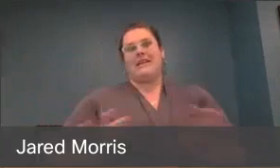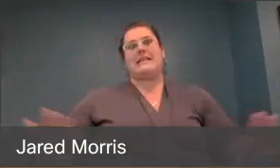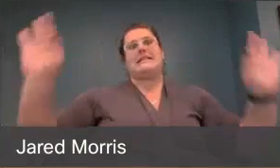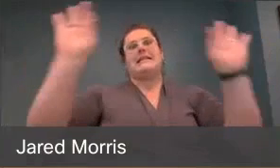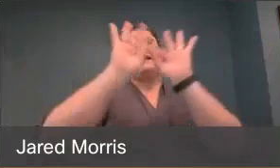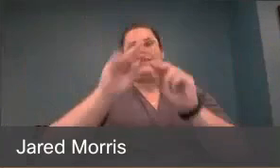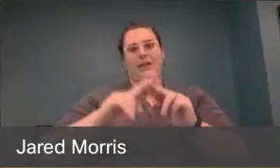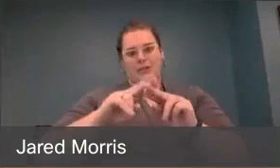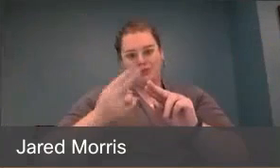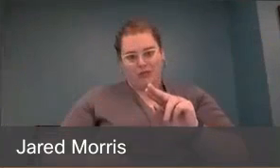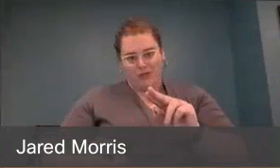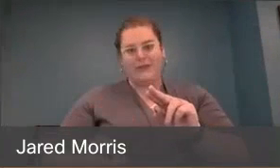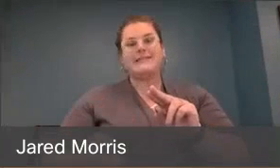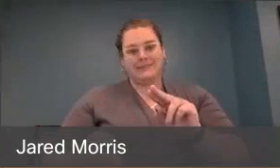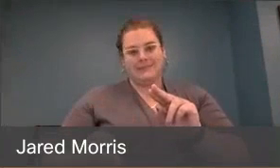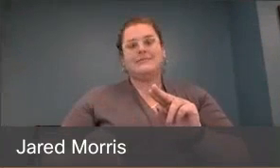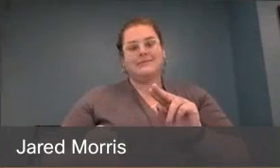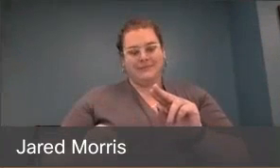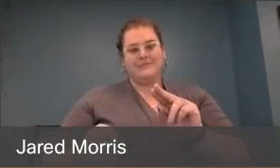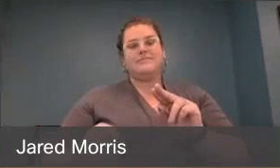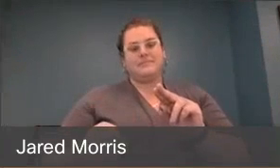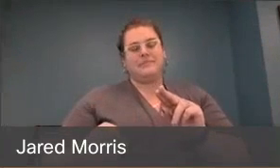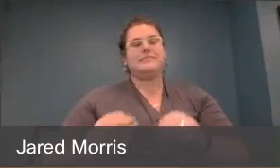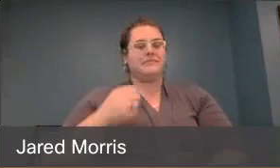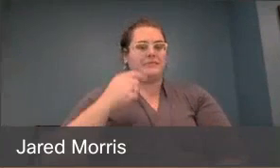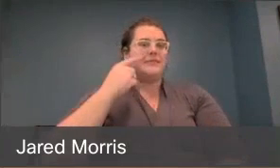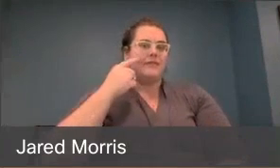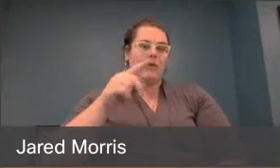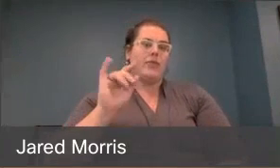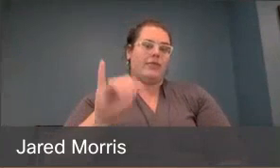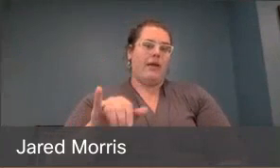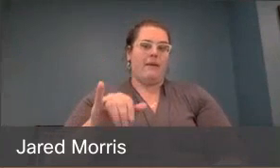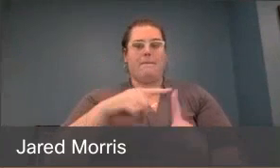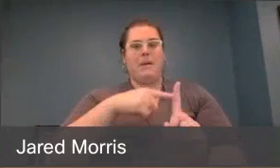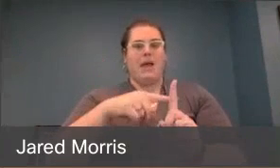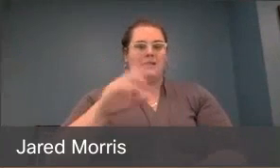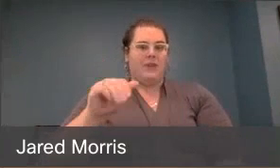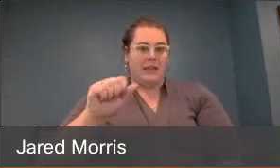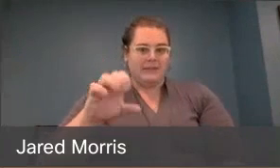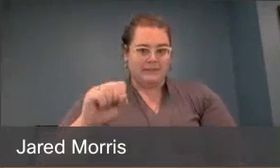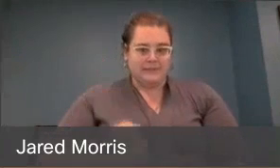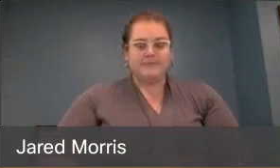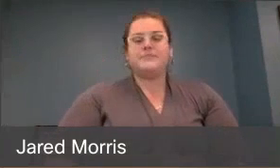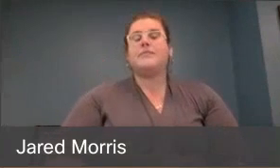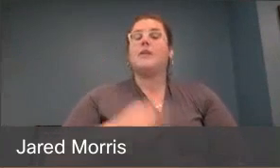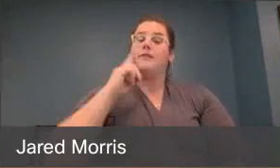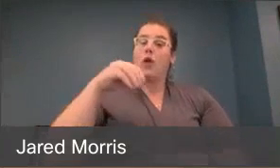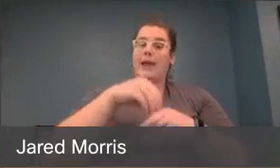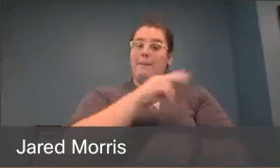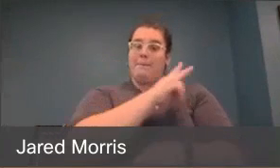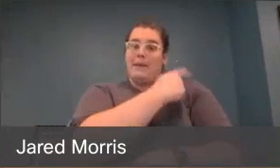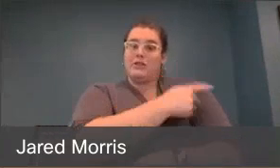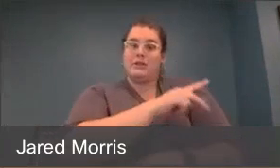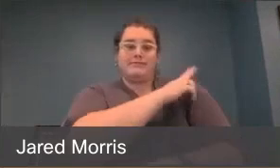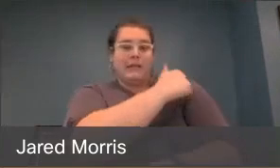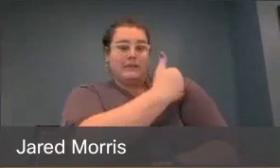positive findings. People who required inpatient treatment, I had a discussion with a group